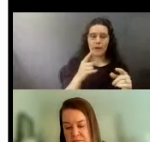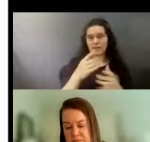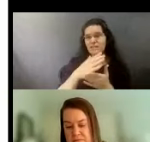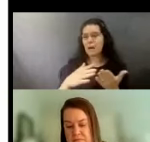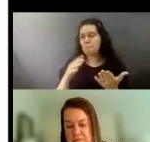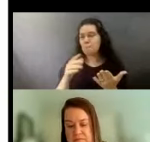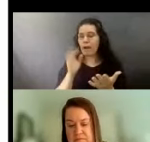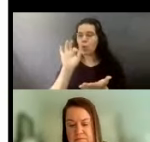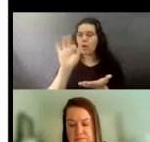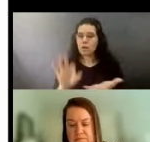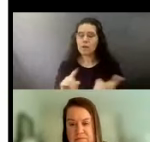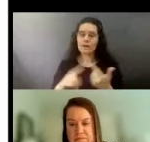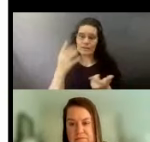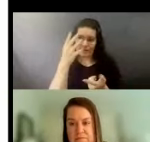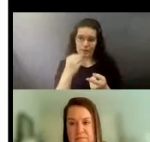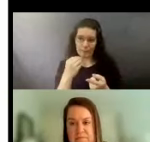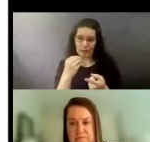sleeping, walking,